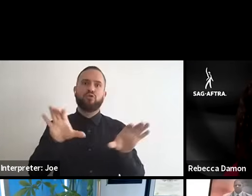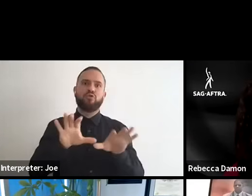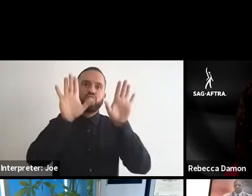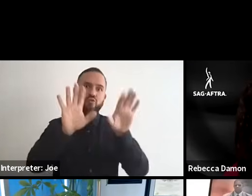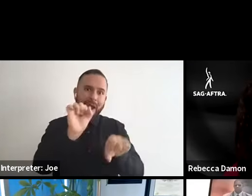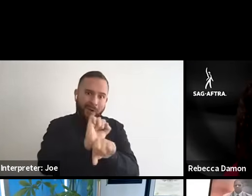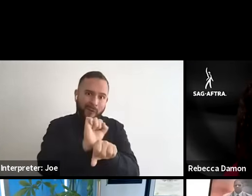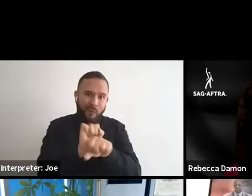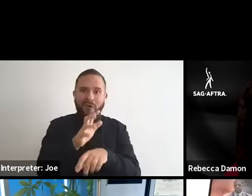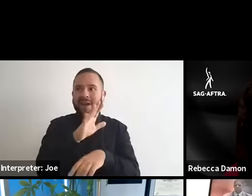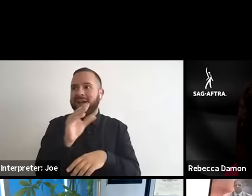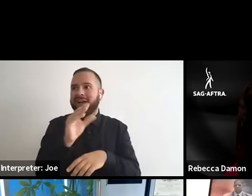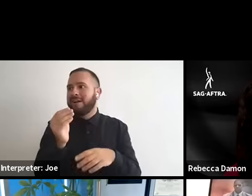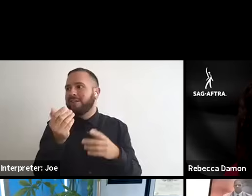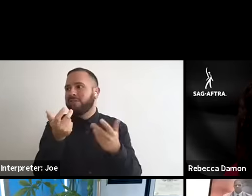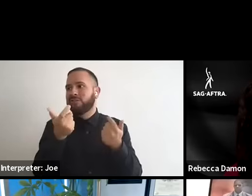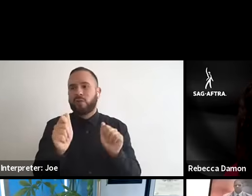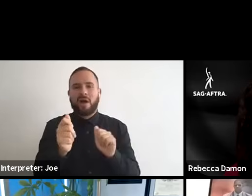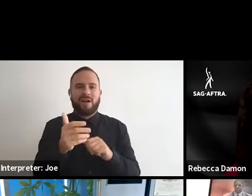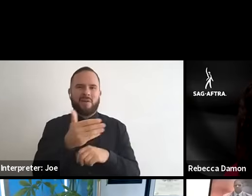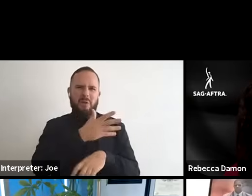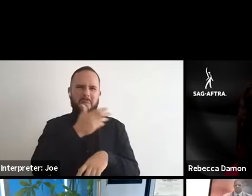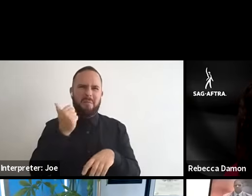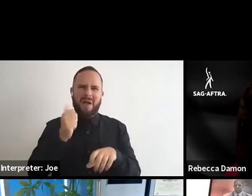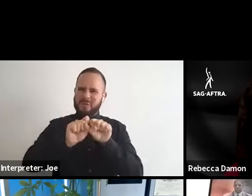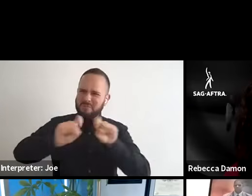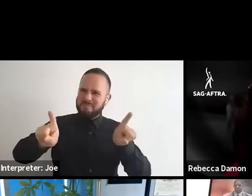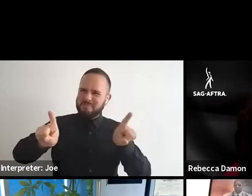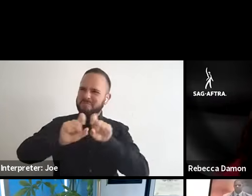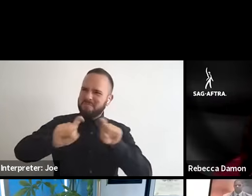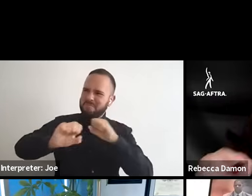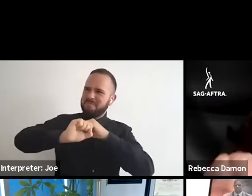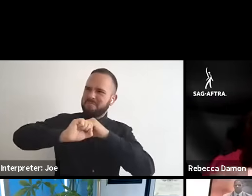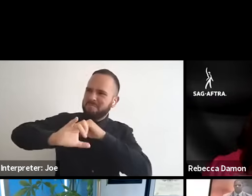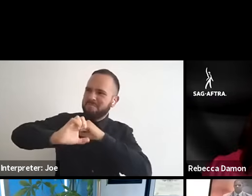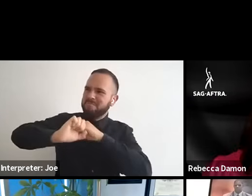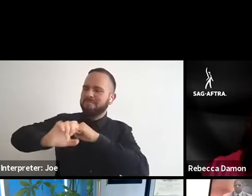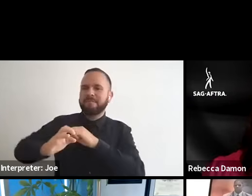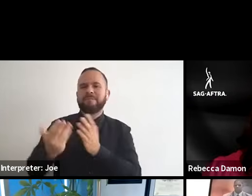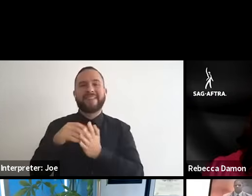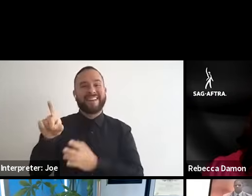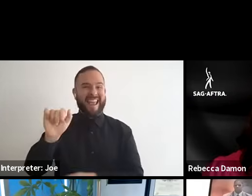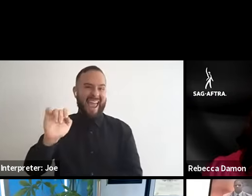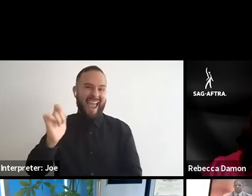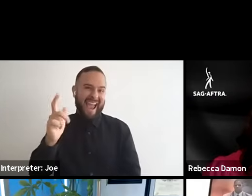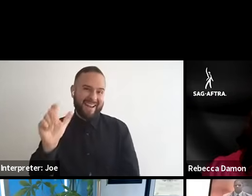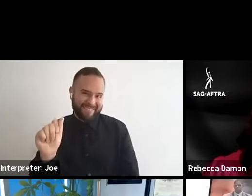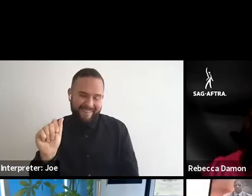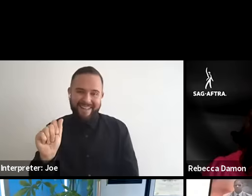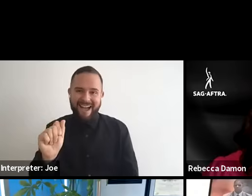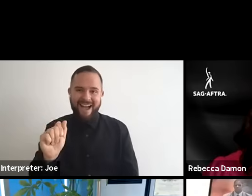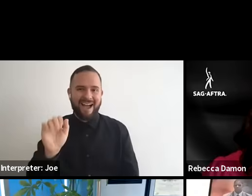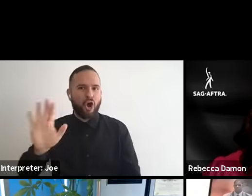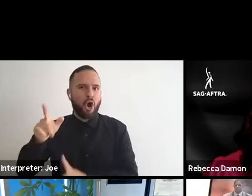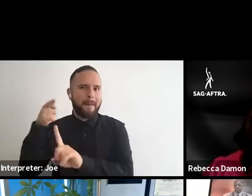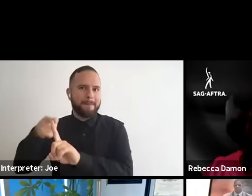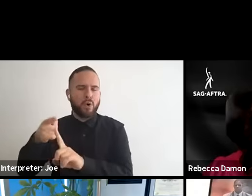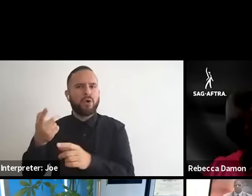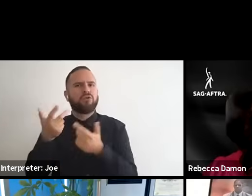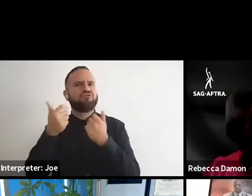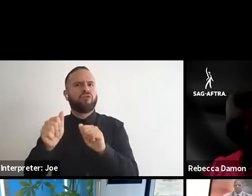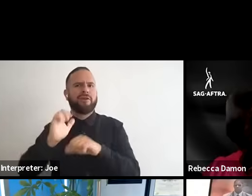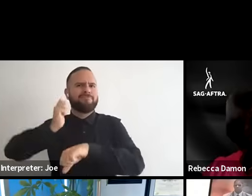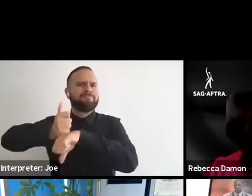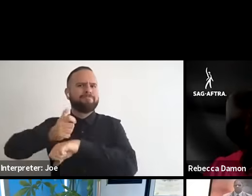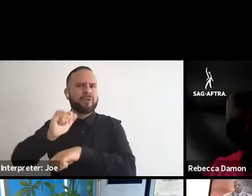way you can. To Angela's point, really sharpen your public-facing digital profiles, your IMDb, your casting networks,